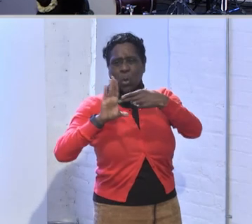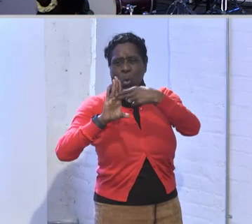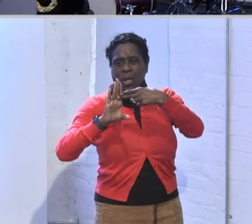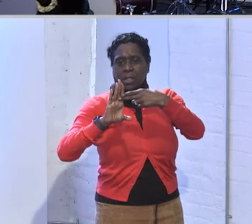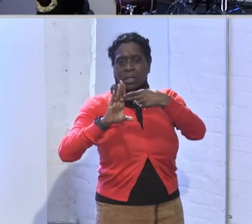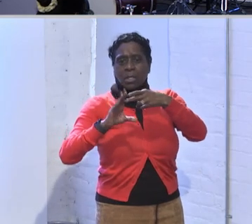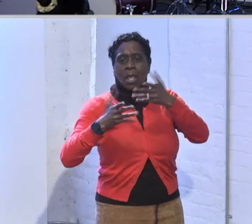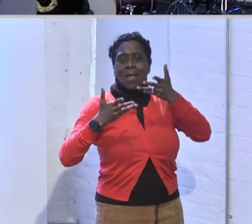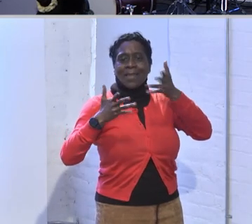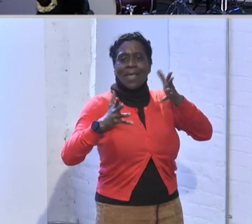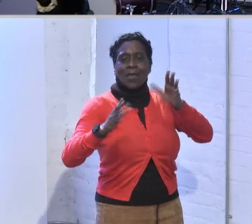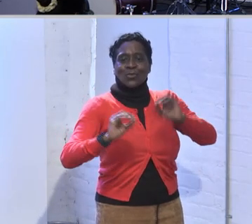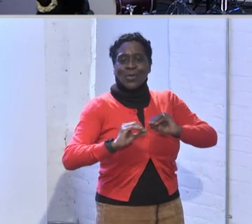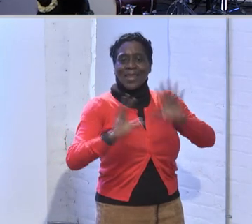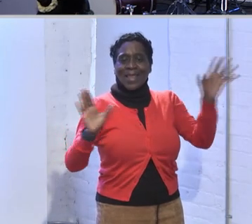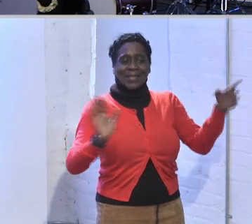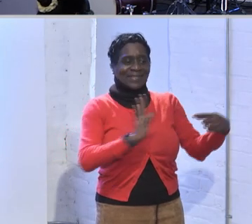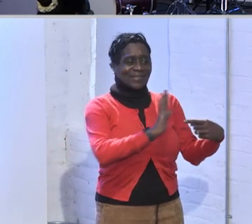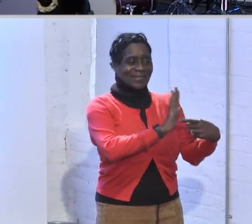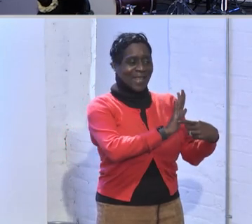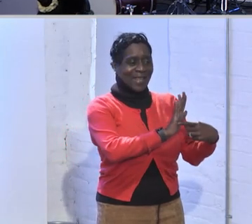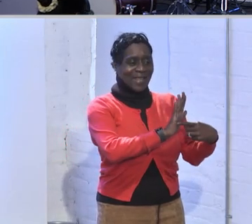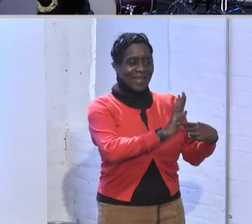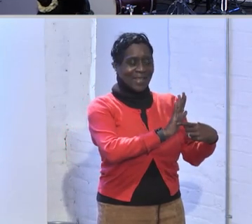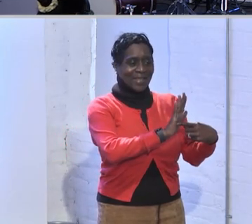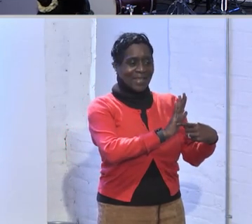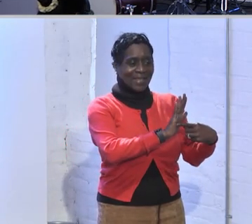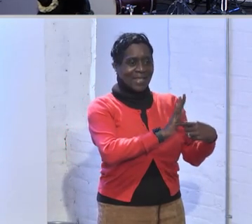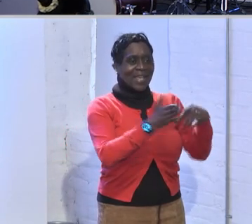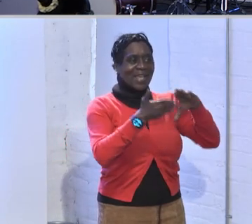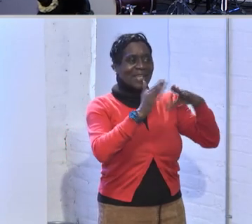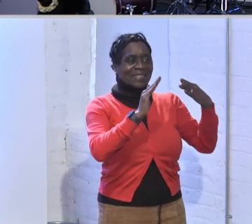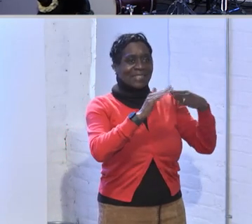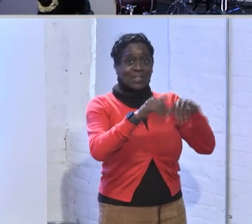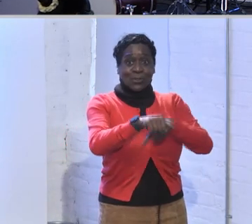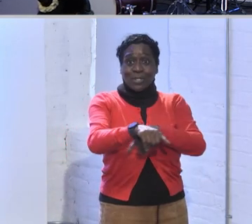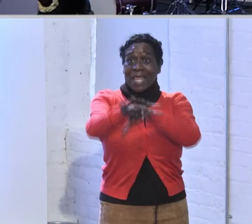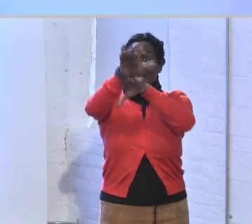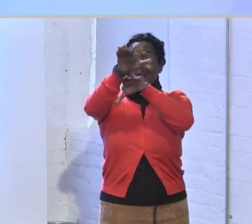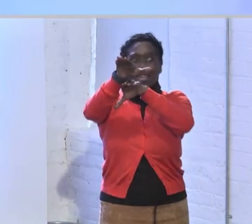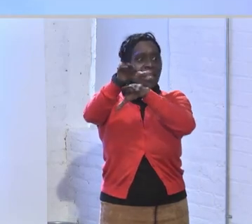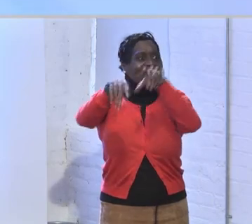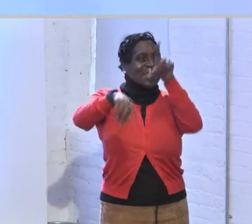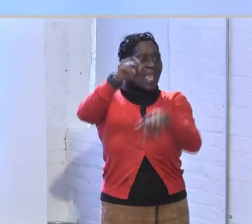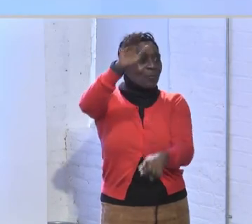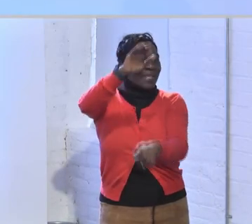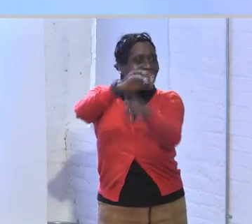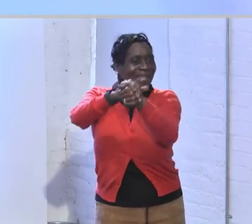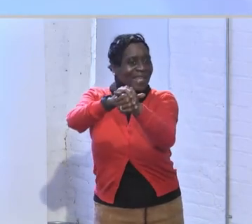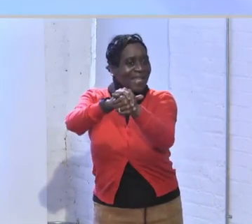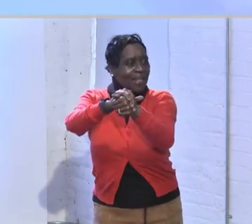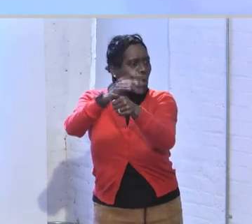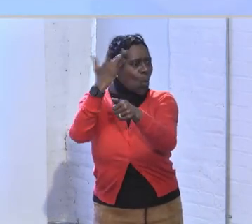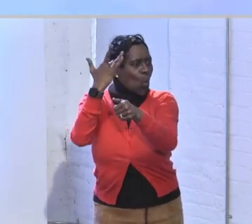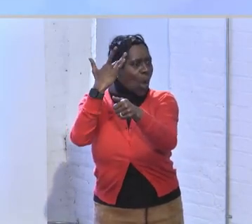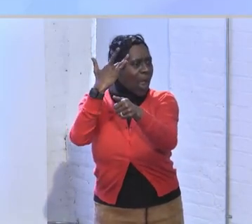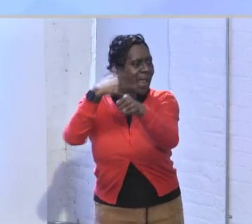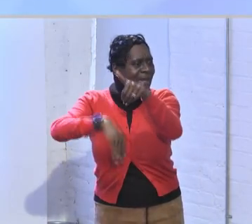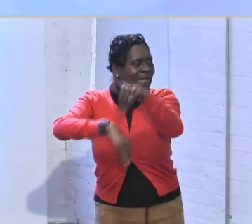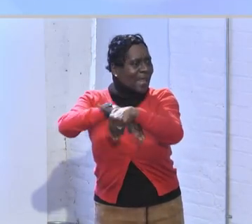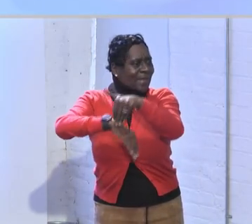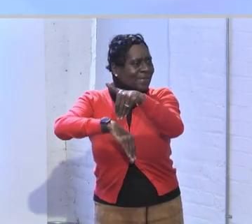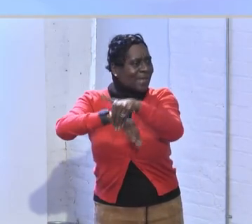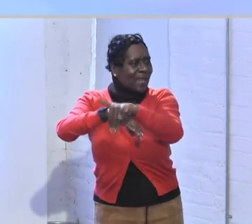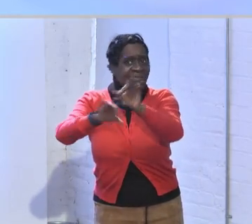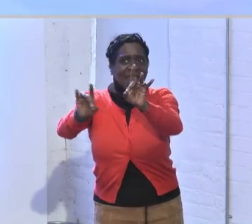let your light shine. Let your light shine. A city on a hill can't be hid, Jesus said. Why? Because at nighttime, the